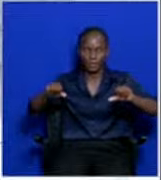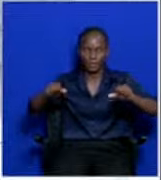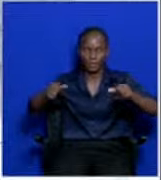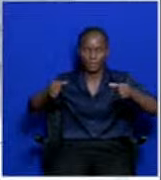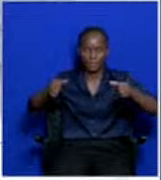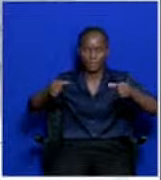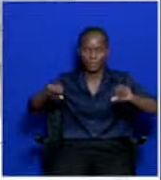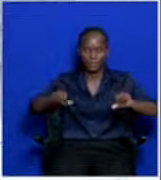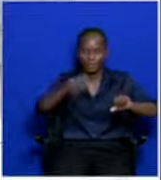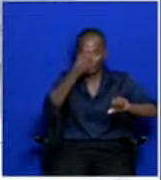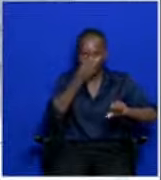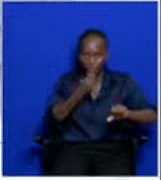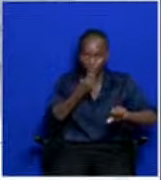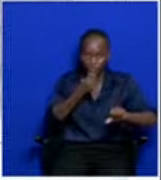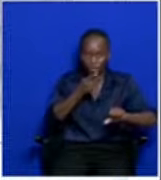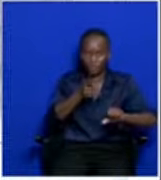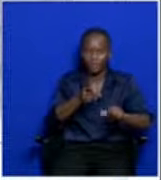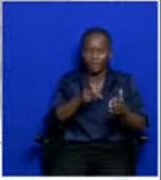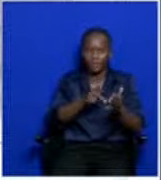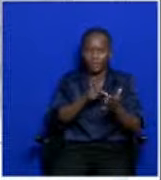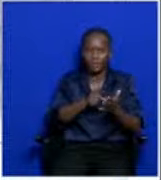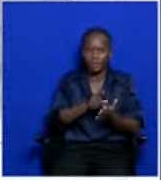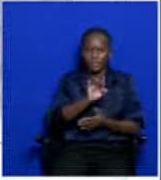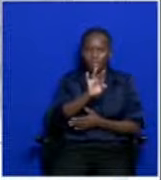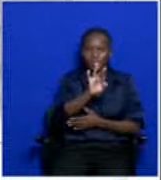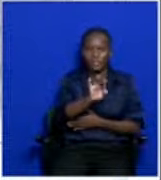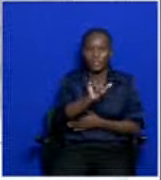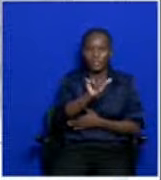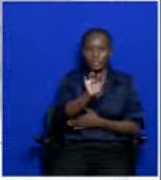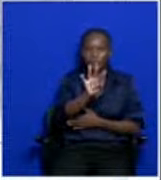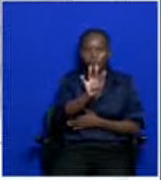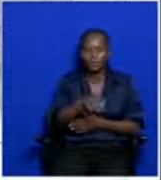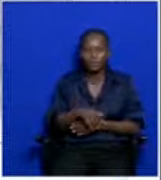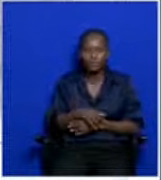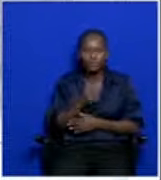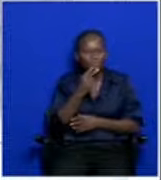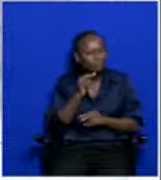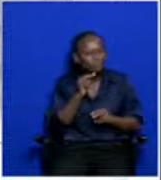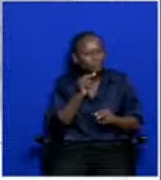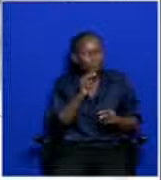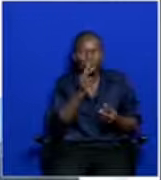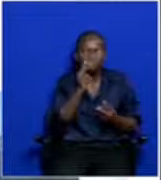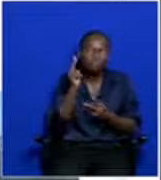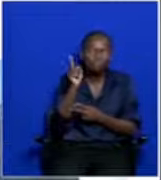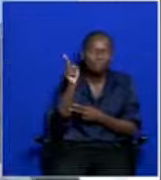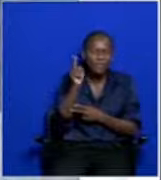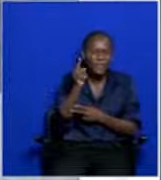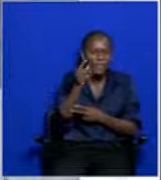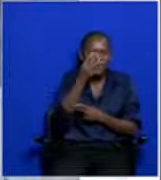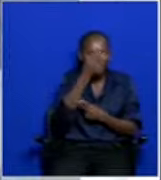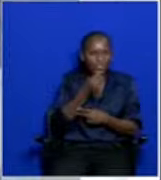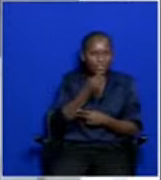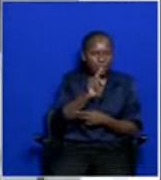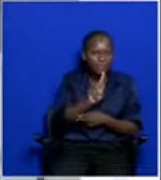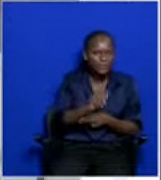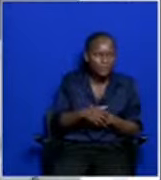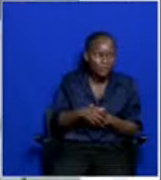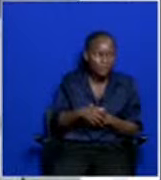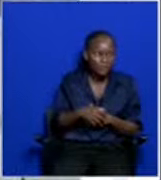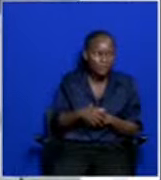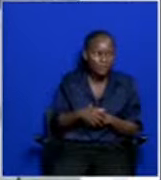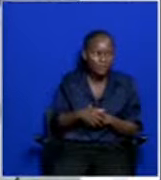364. What are we looking at here? There are 2 pictures on this page. They are entering